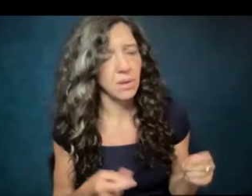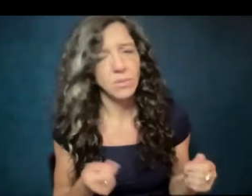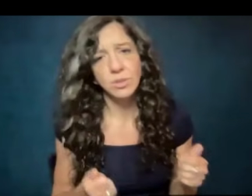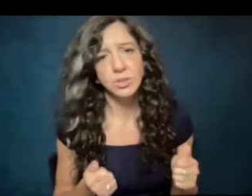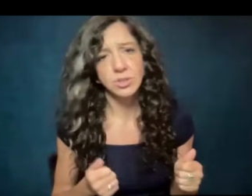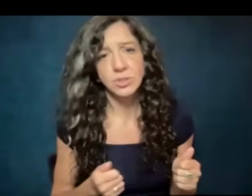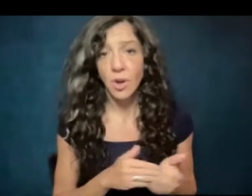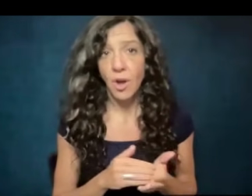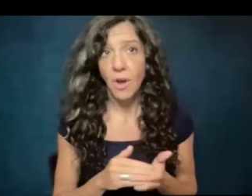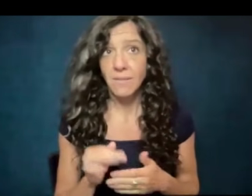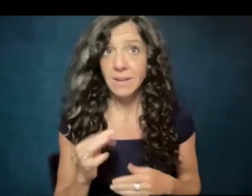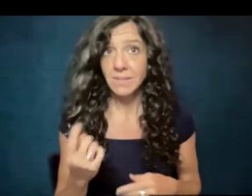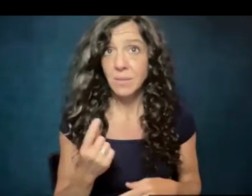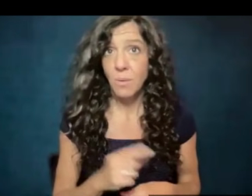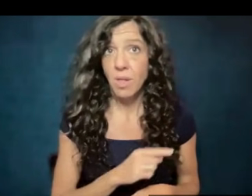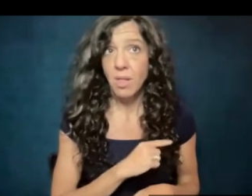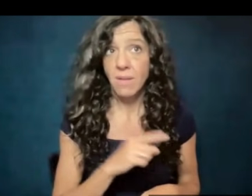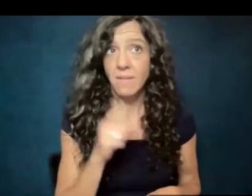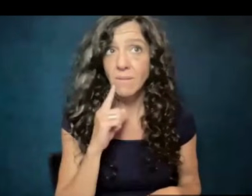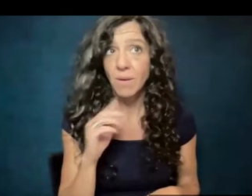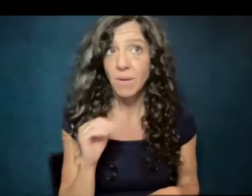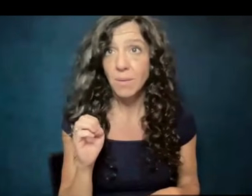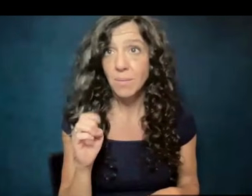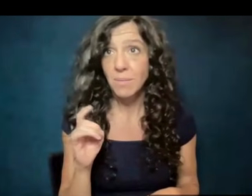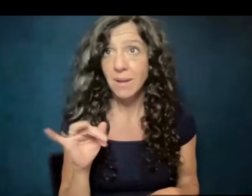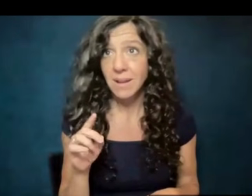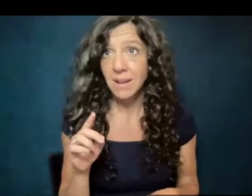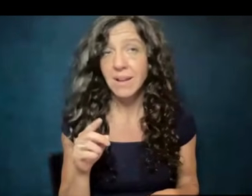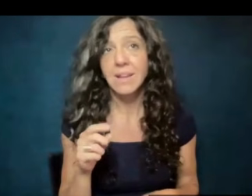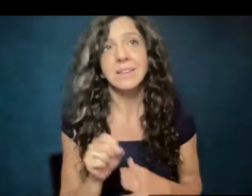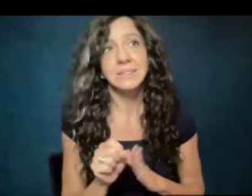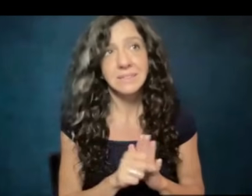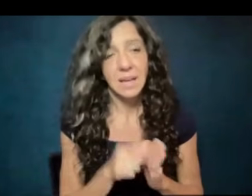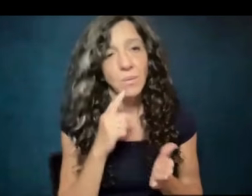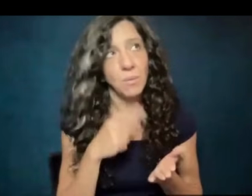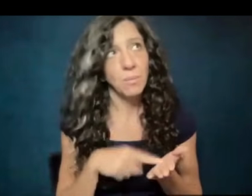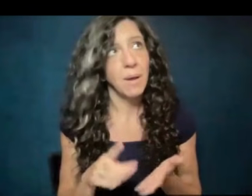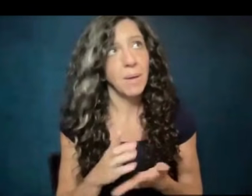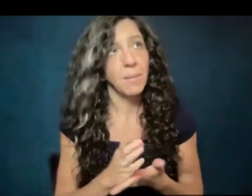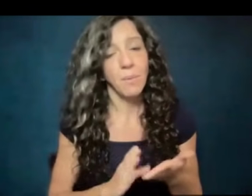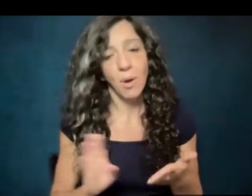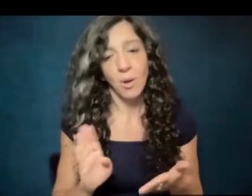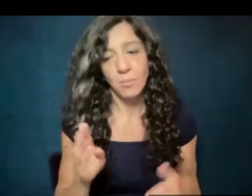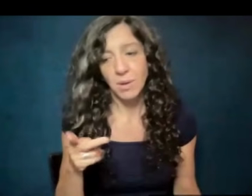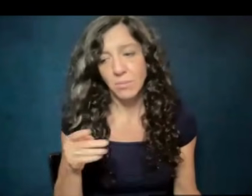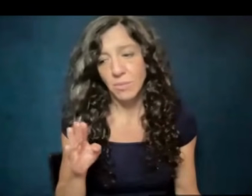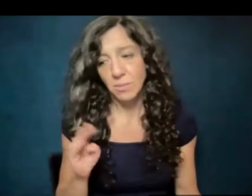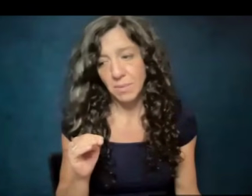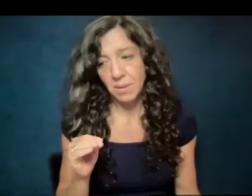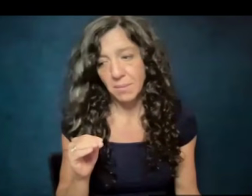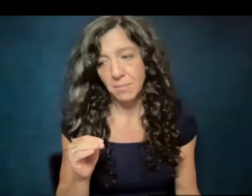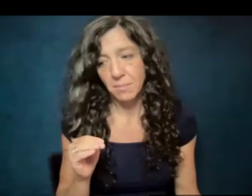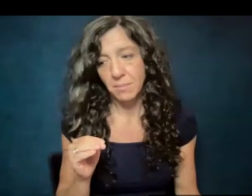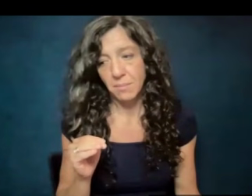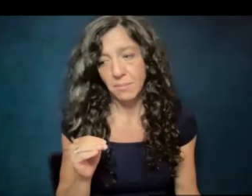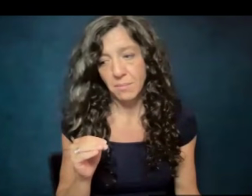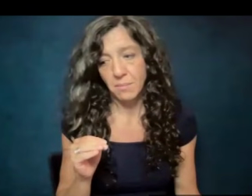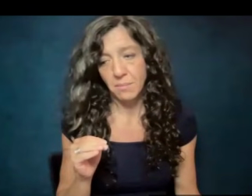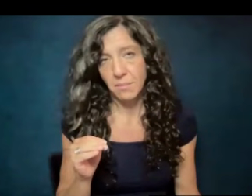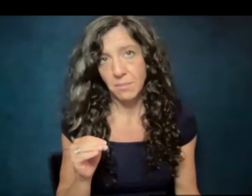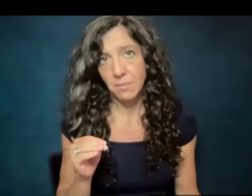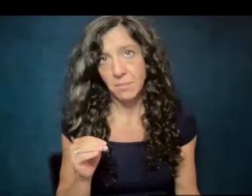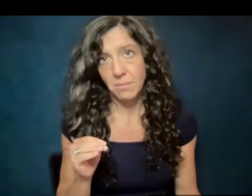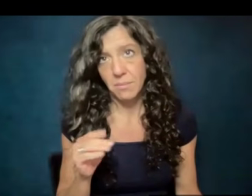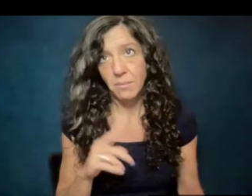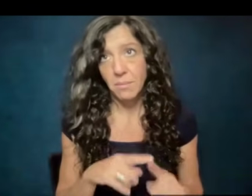for Medicaid, the state will pay their Part B premium. But unless you dig deeper,